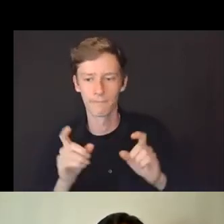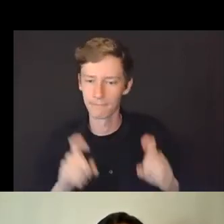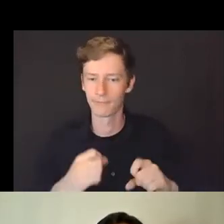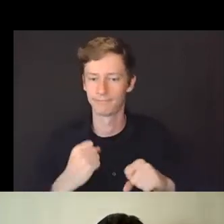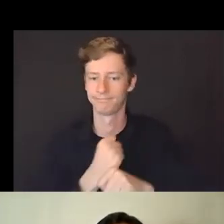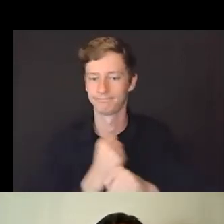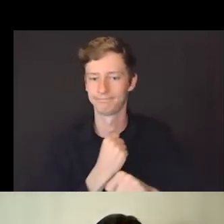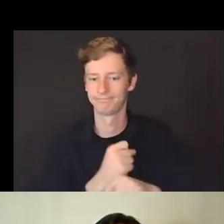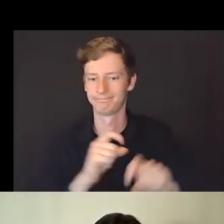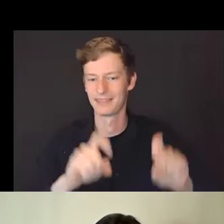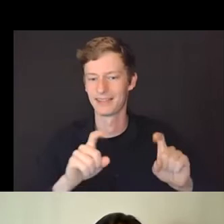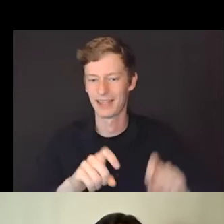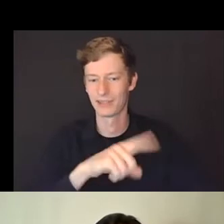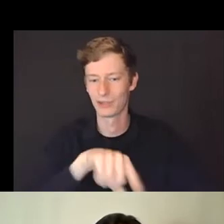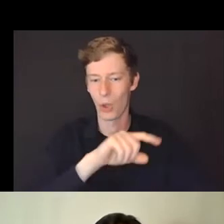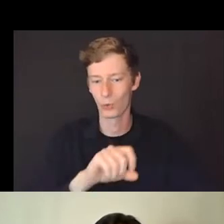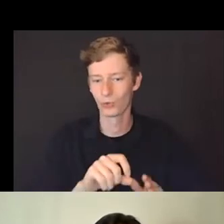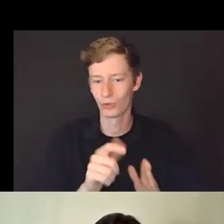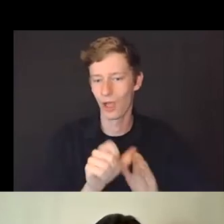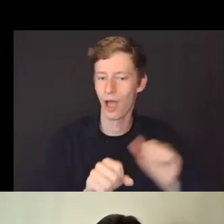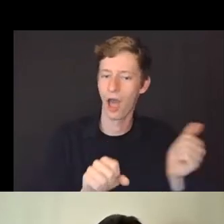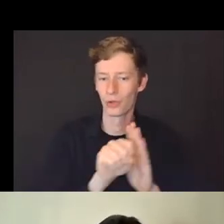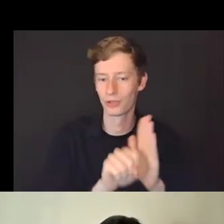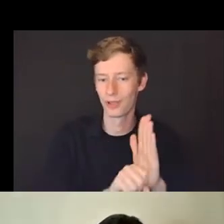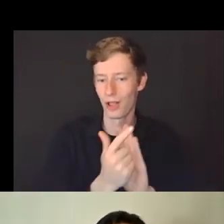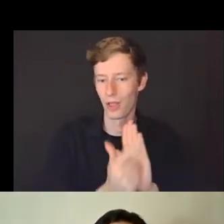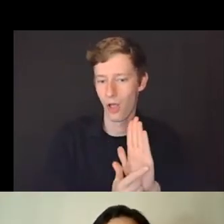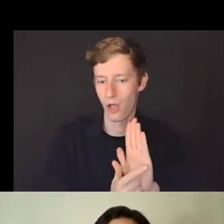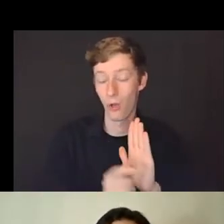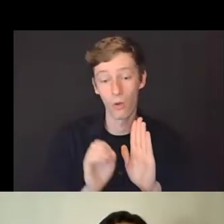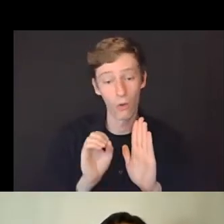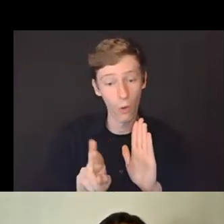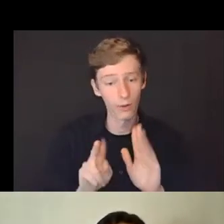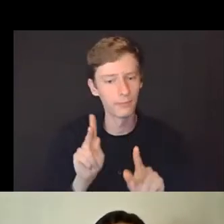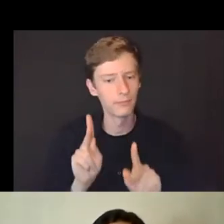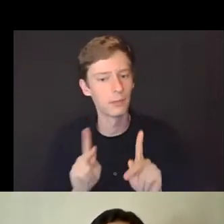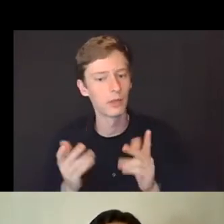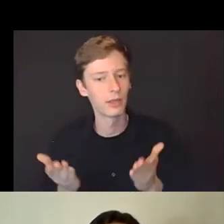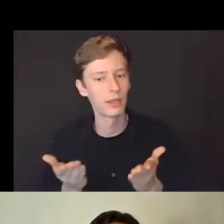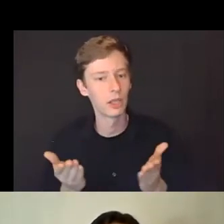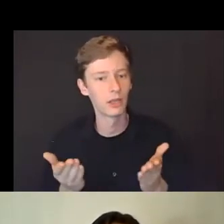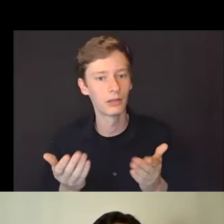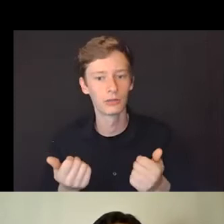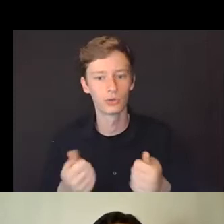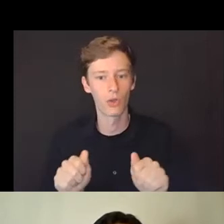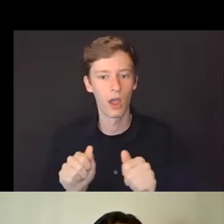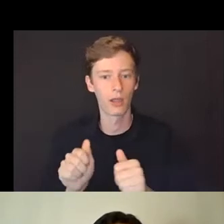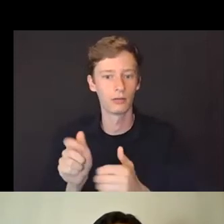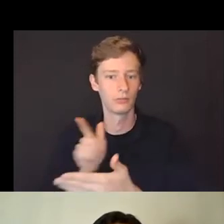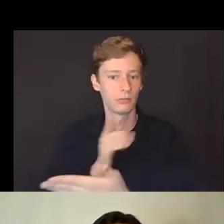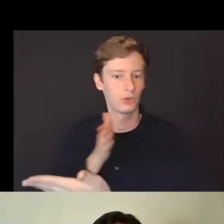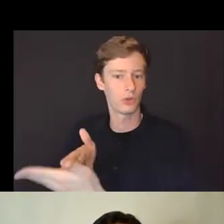lines, or people here who might try to prosecute providers for doing what is legal